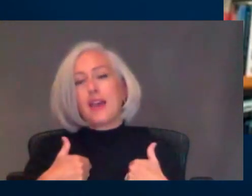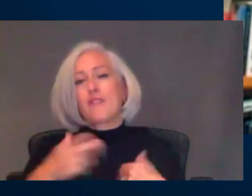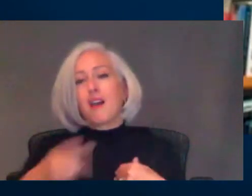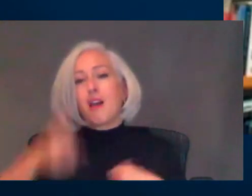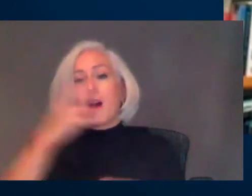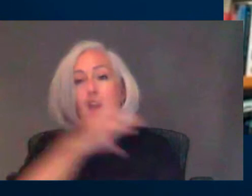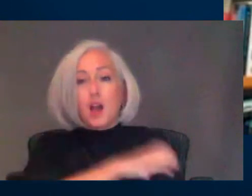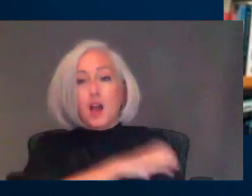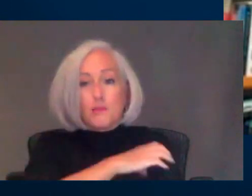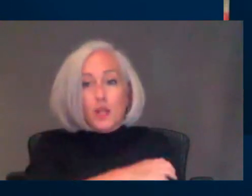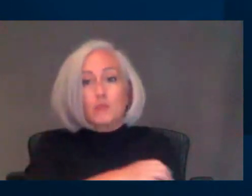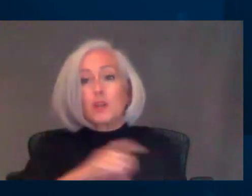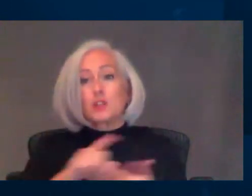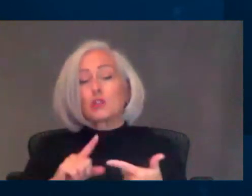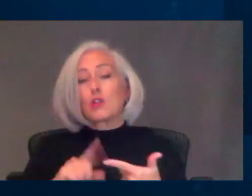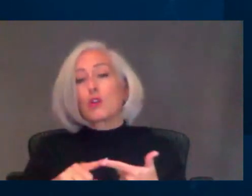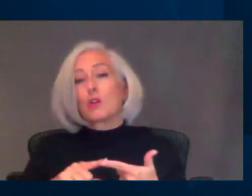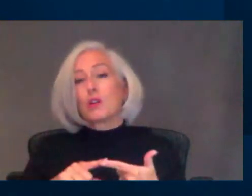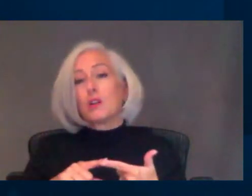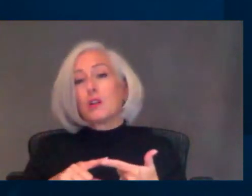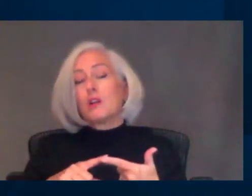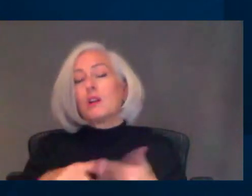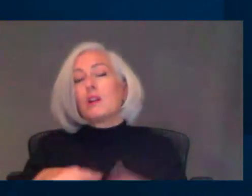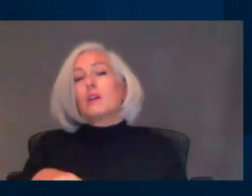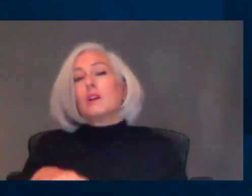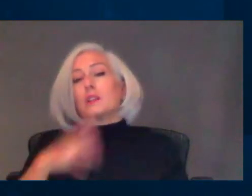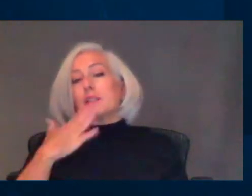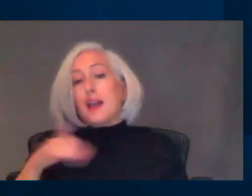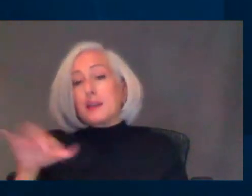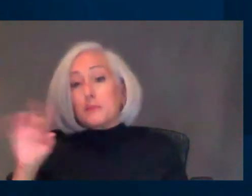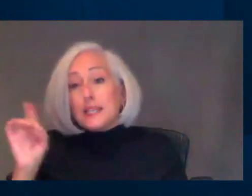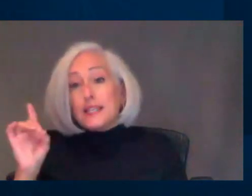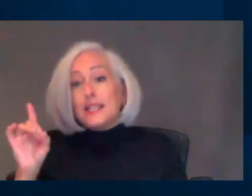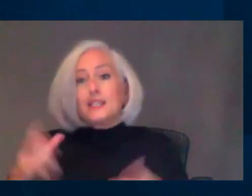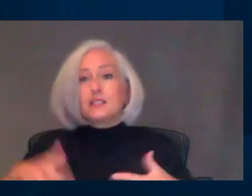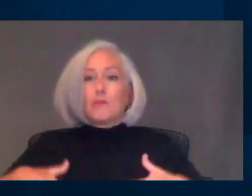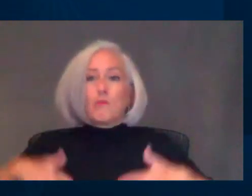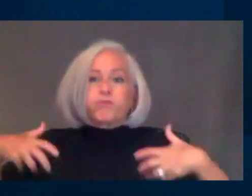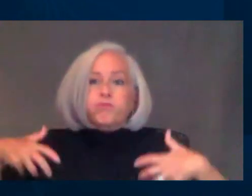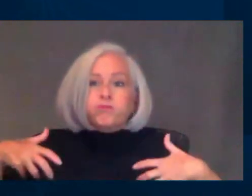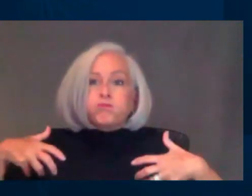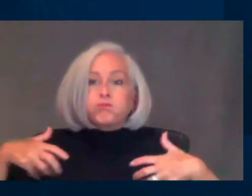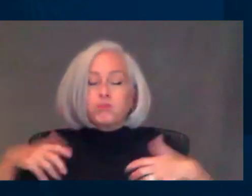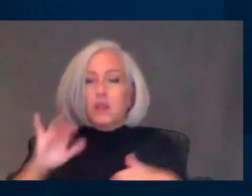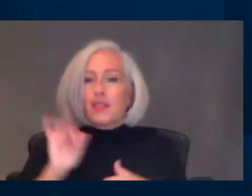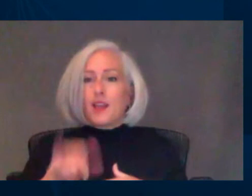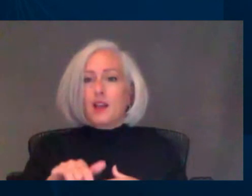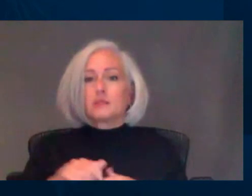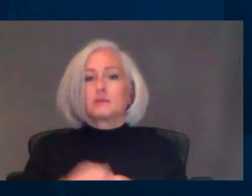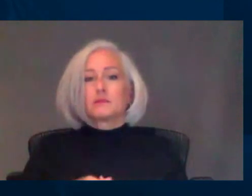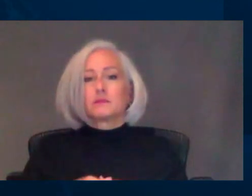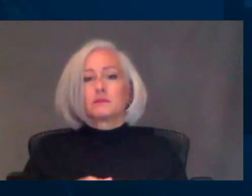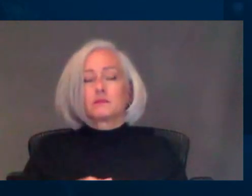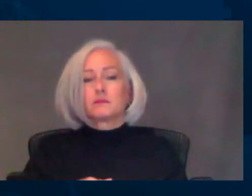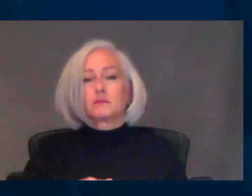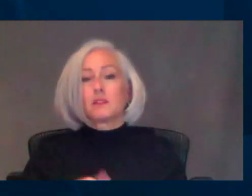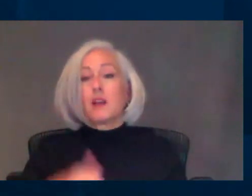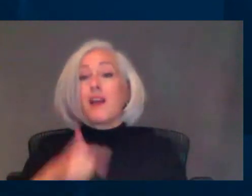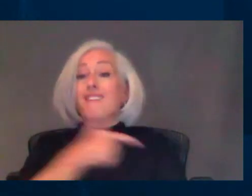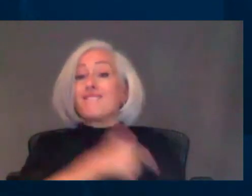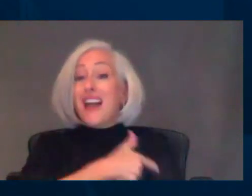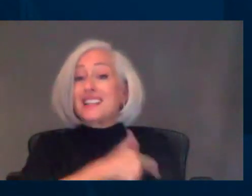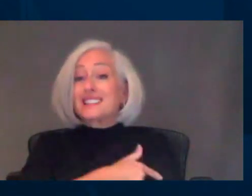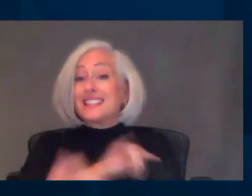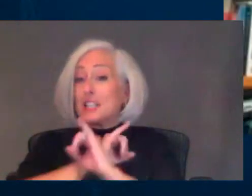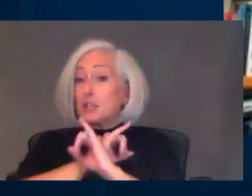And so in people who have been very, very sick, who've been in the ICU and then recover,